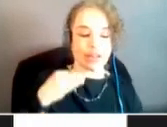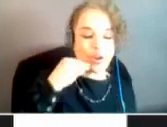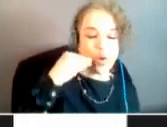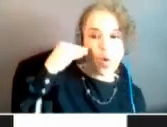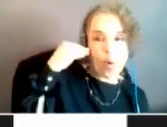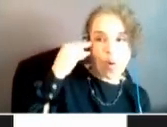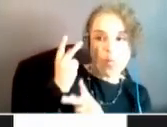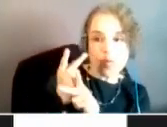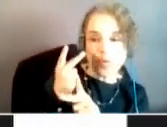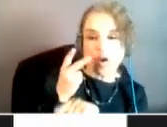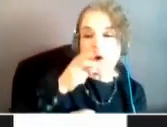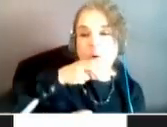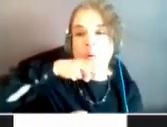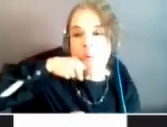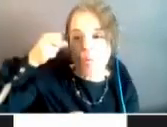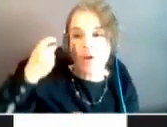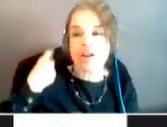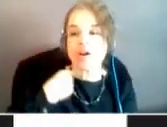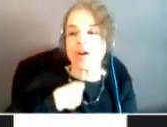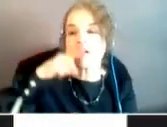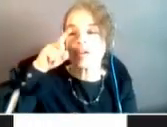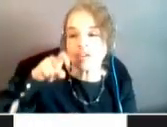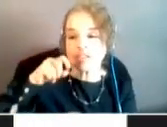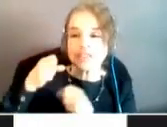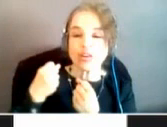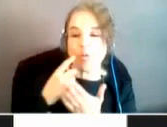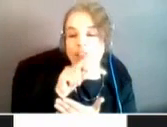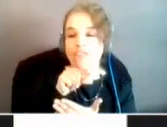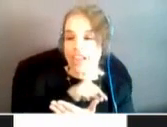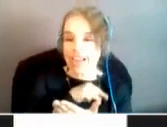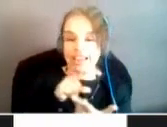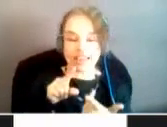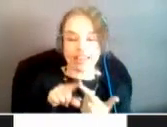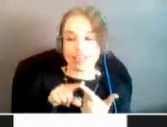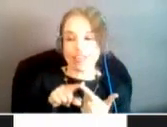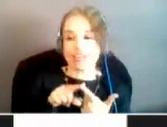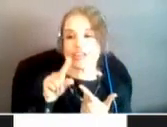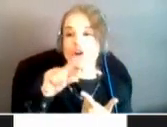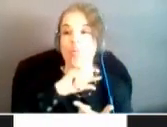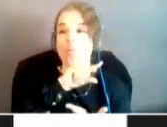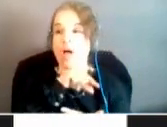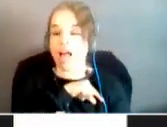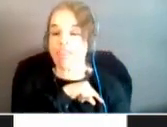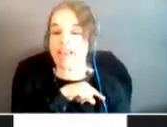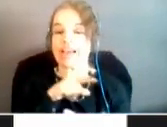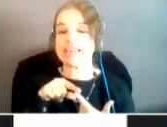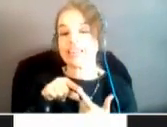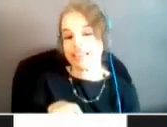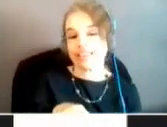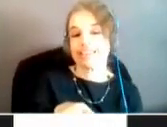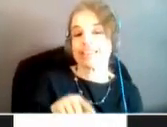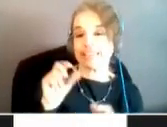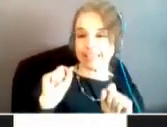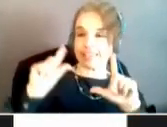for older adults that would meet certain qualifications. Those qualifications are listed here on the